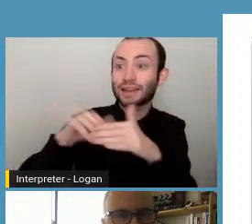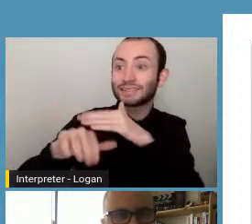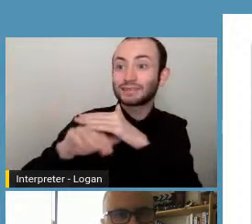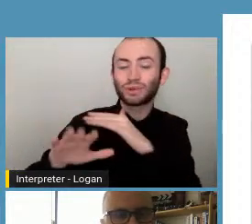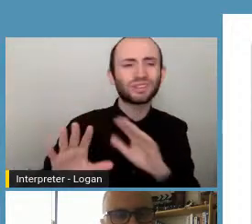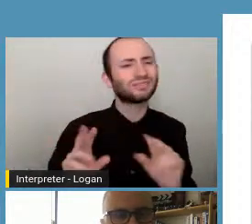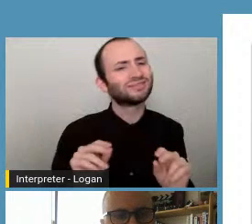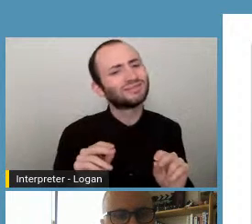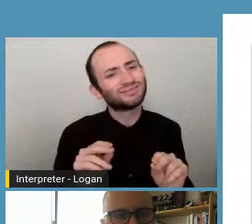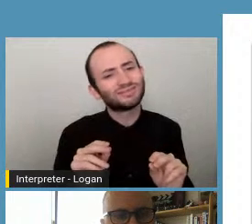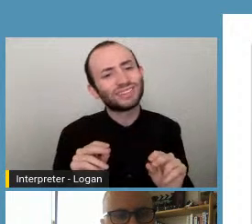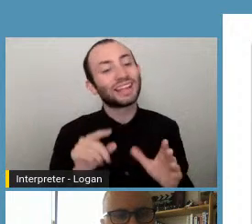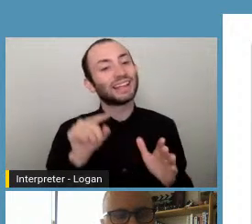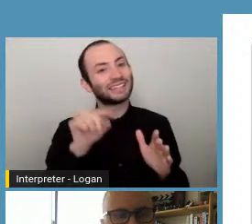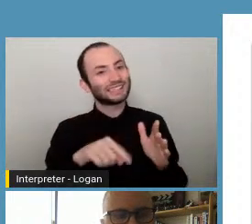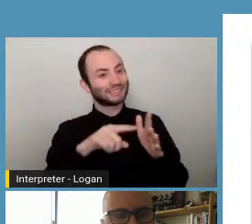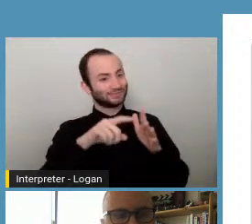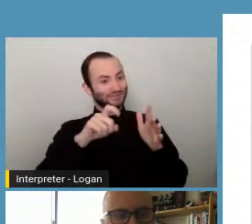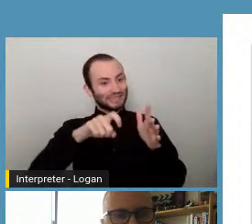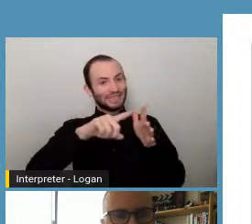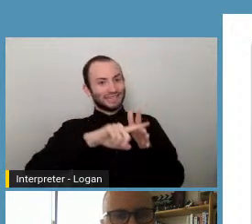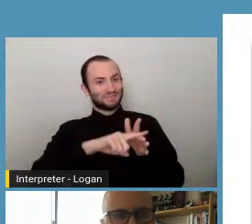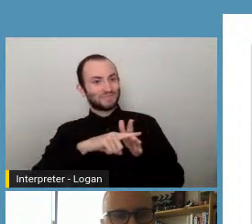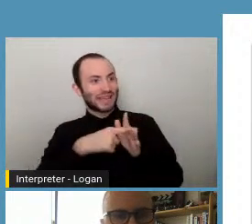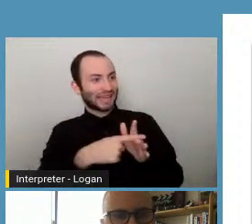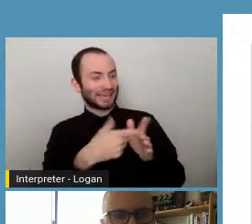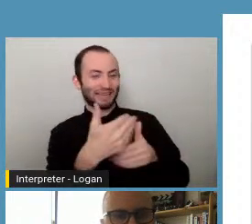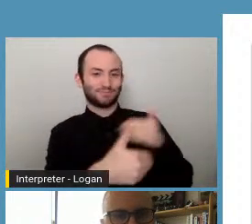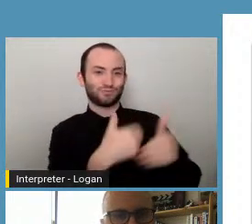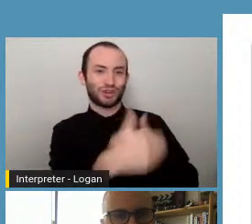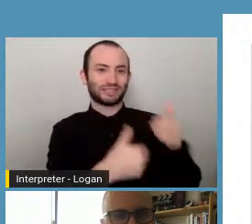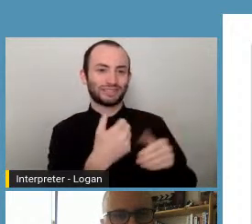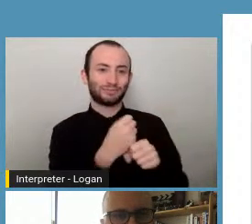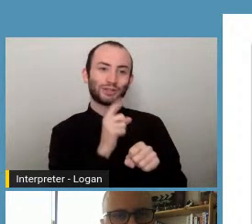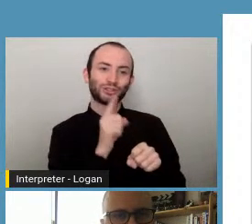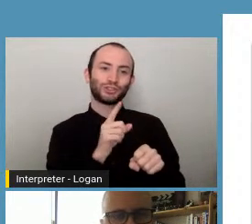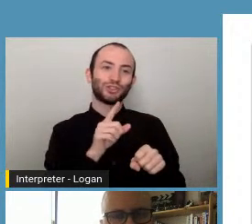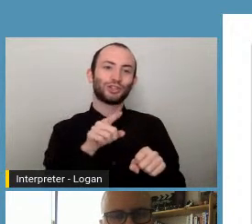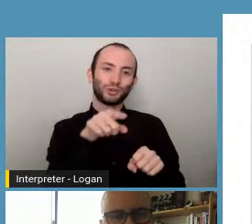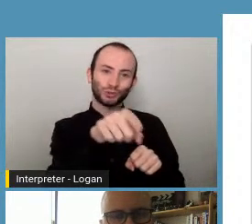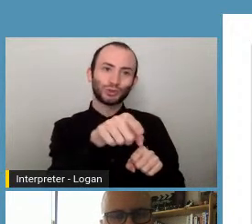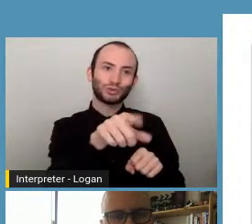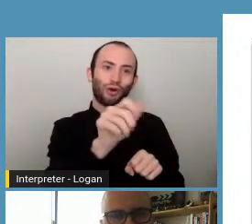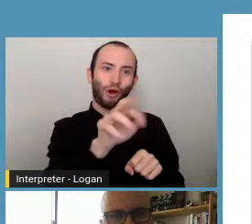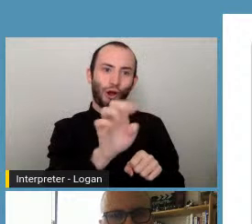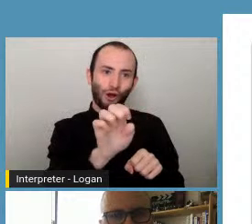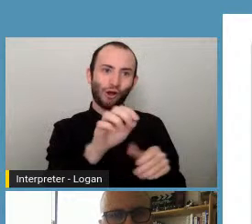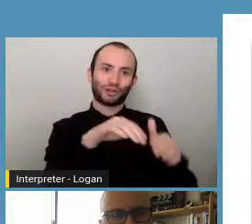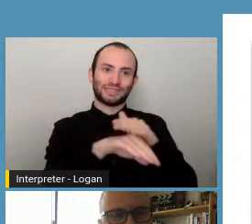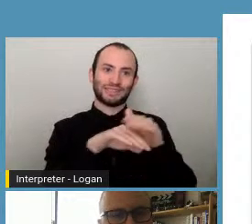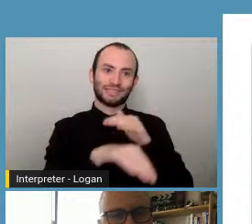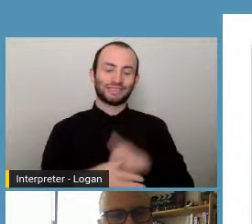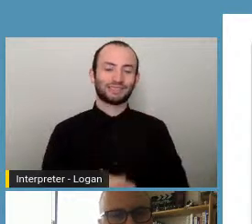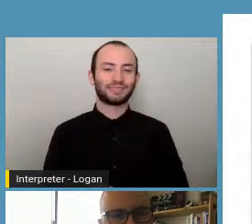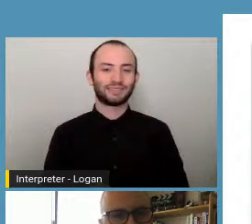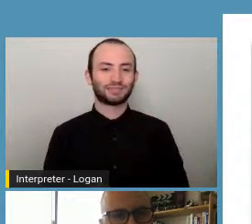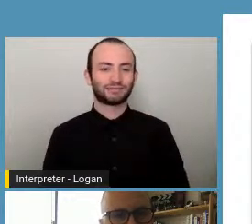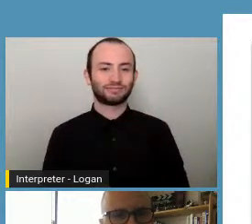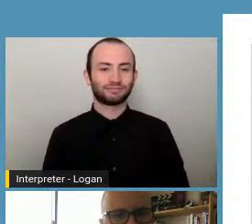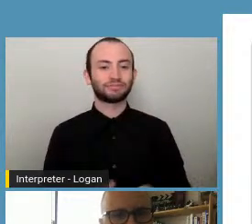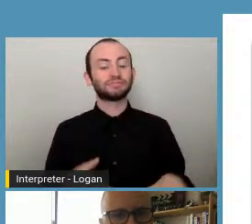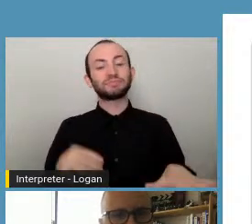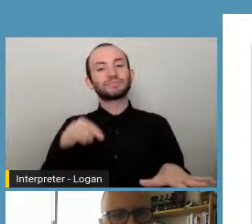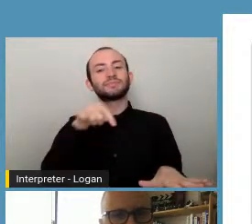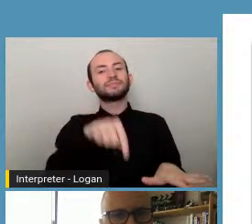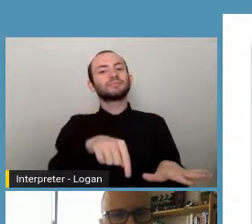beginning of the product, at the beginning of the process. So in terms of process, this is exactly what we're talking